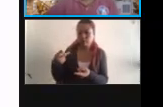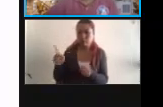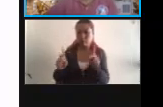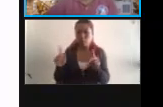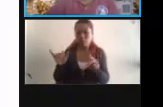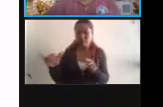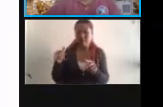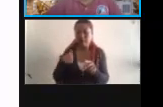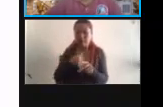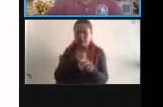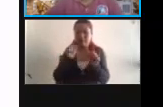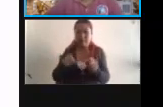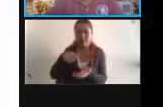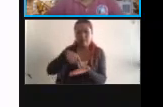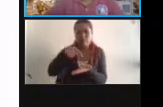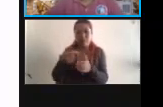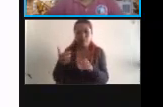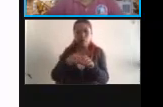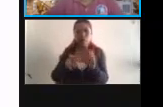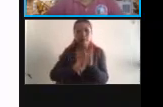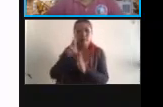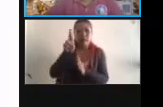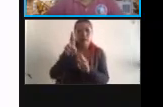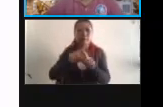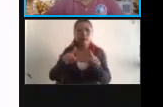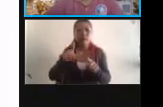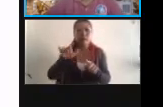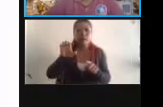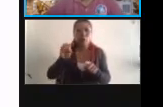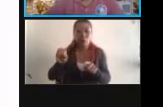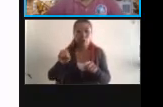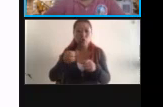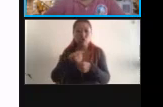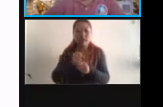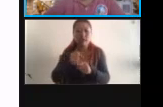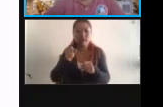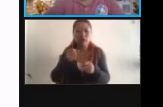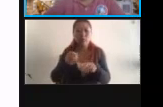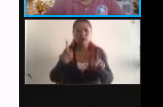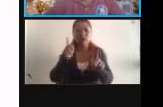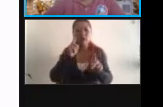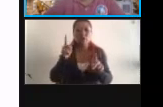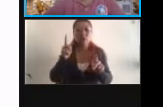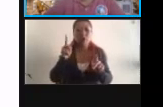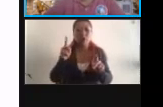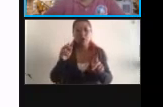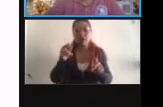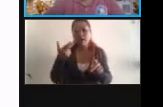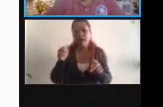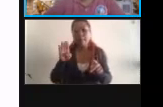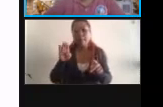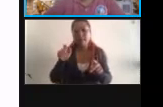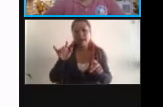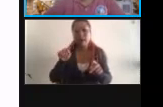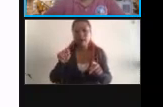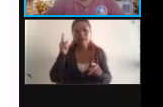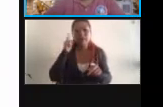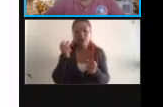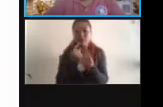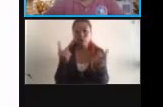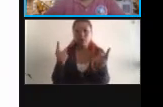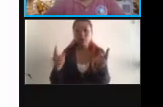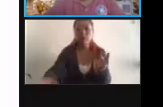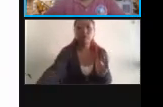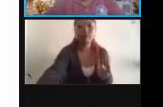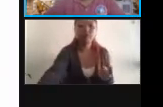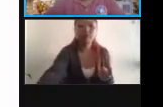I think LEO, though, is going to create an opportunity. I'm calling it habitats for everybody. It's more than just NASA replacing our space station